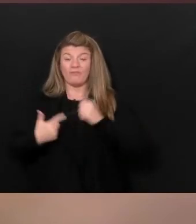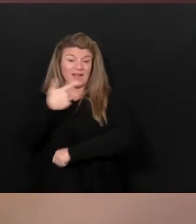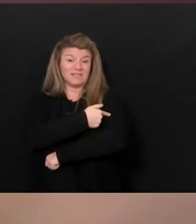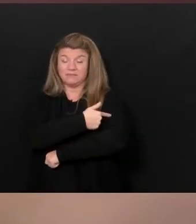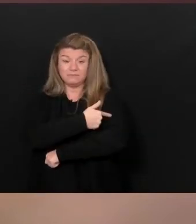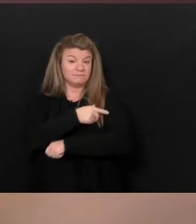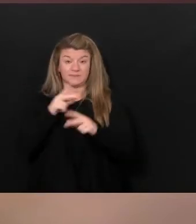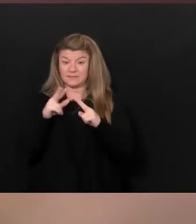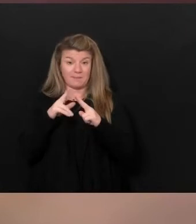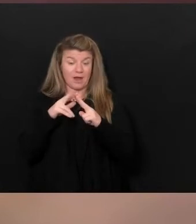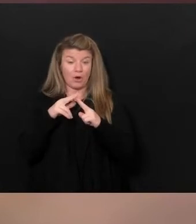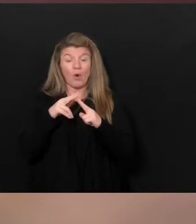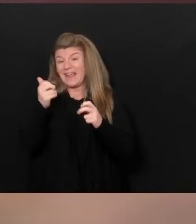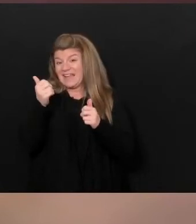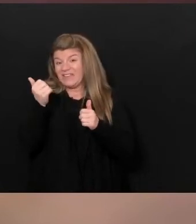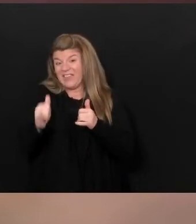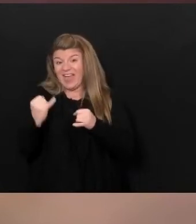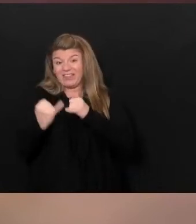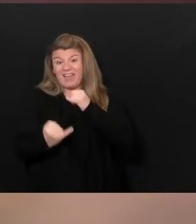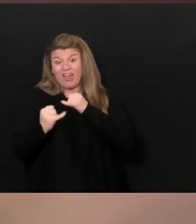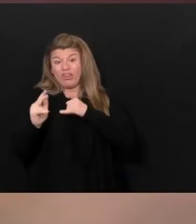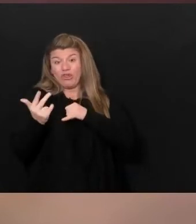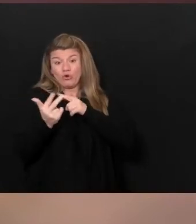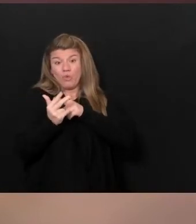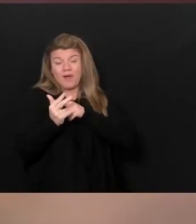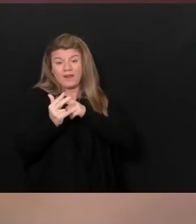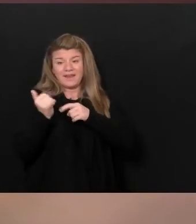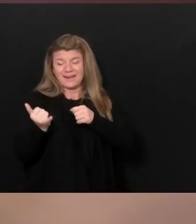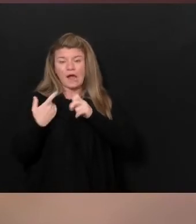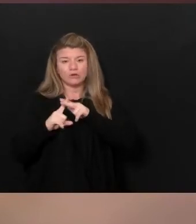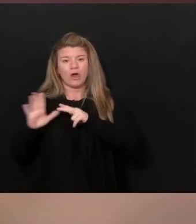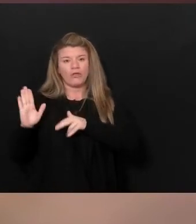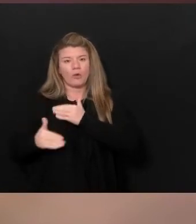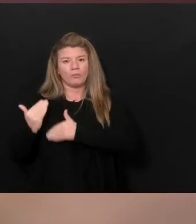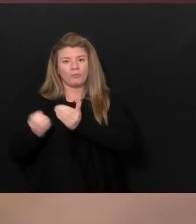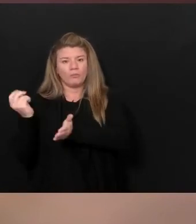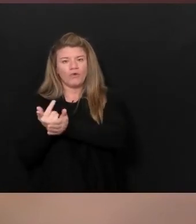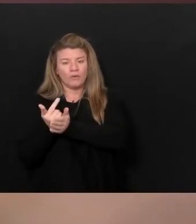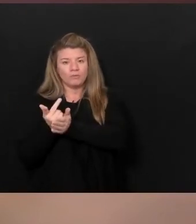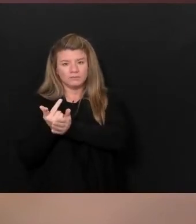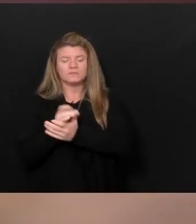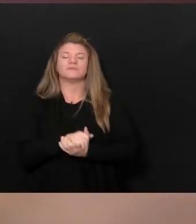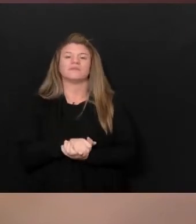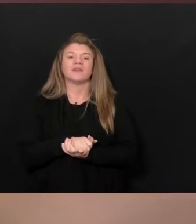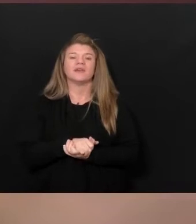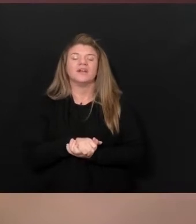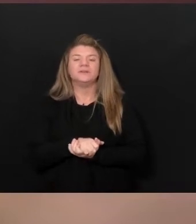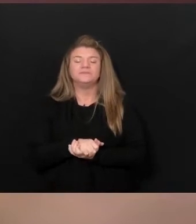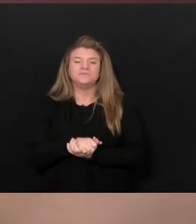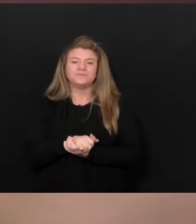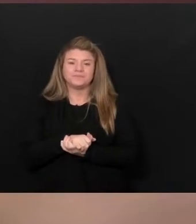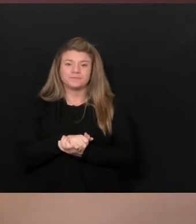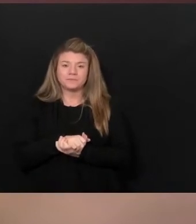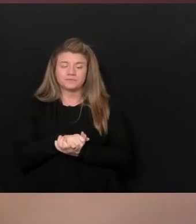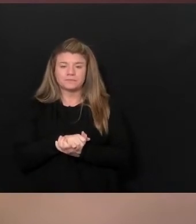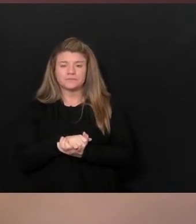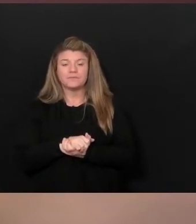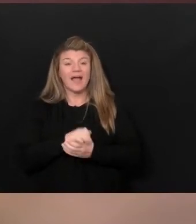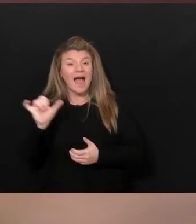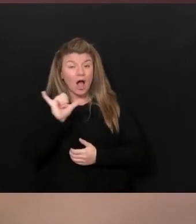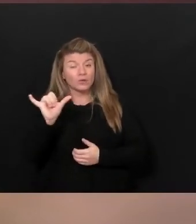the AstraZeneca vaccine as it goes through the approval process for the FDA. The other thing that I just wanted